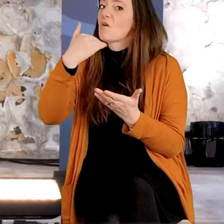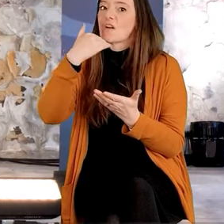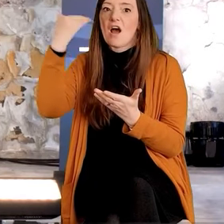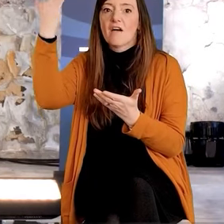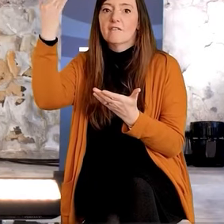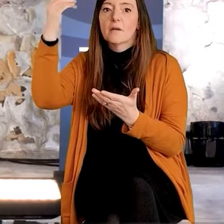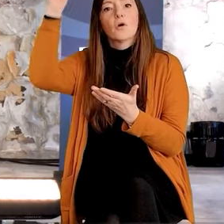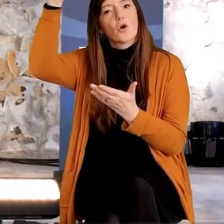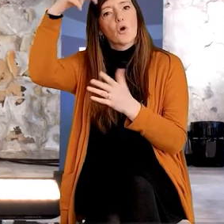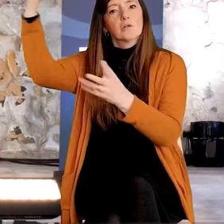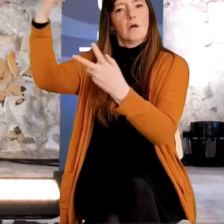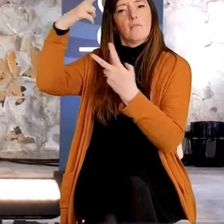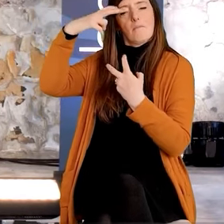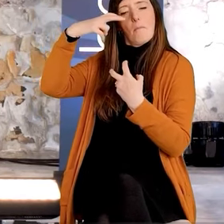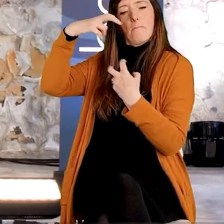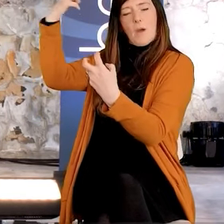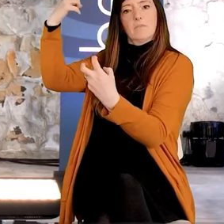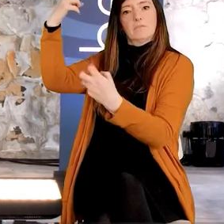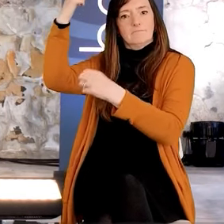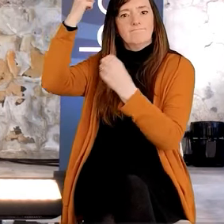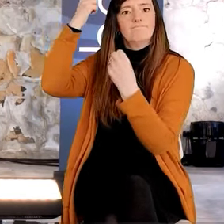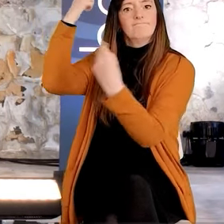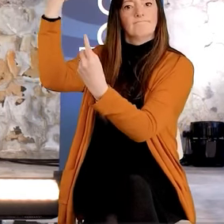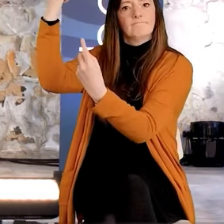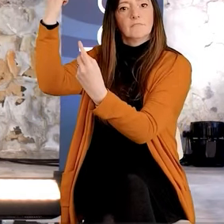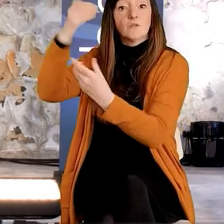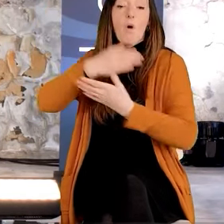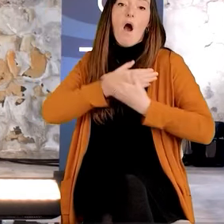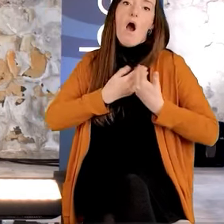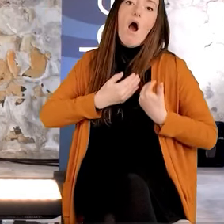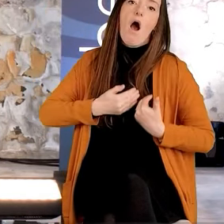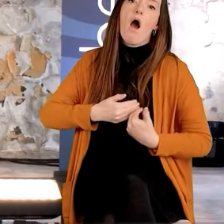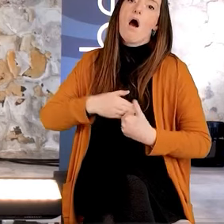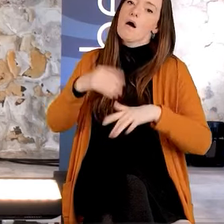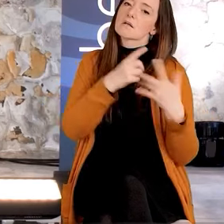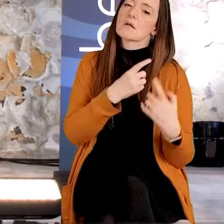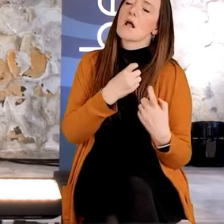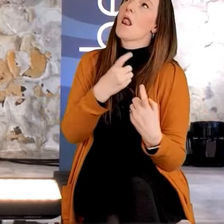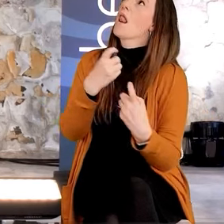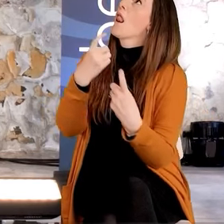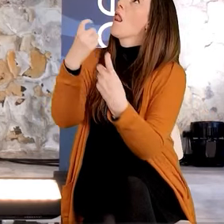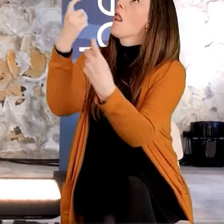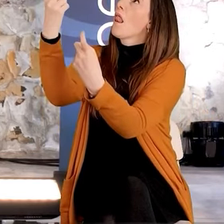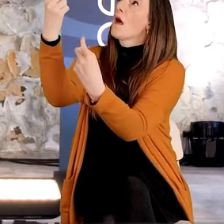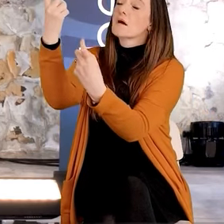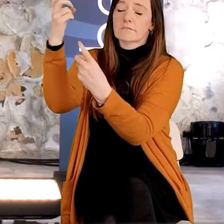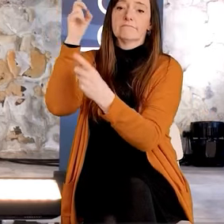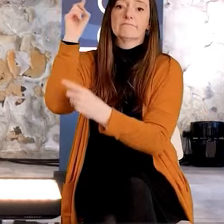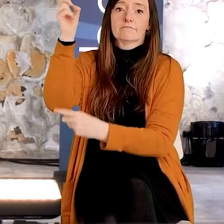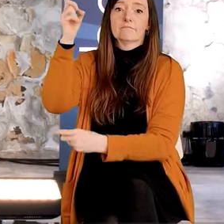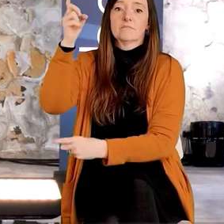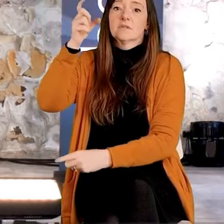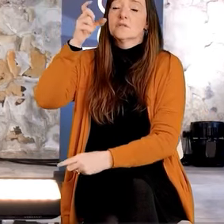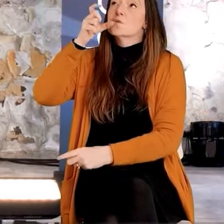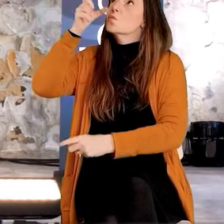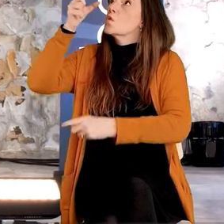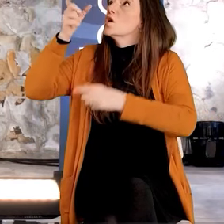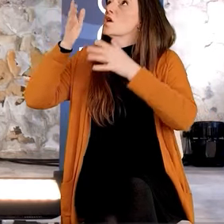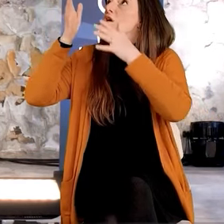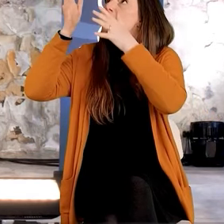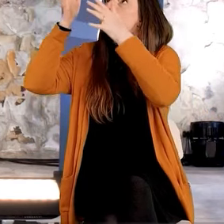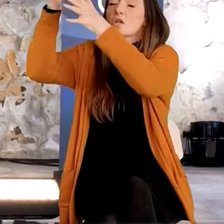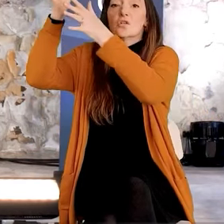will take knowledge of it, no less than of his words. So there's a groaning of the heart and a speaking of